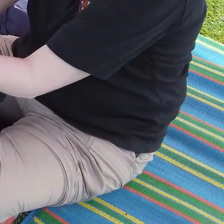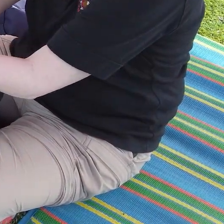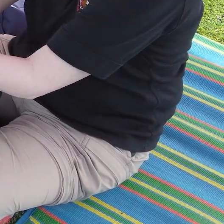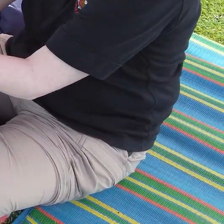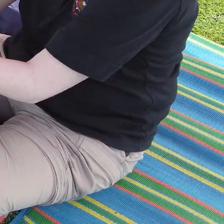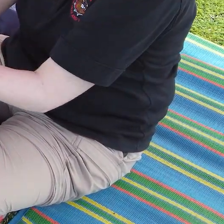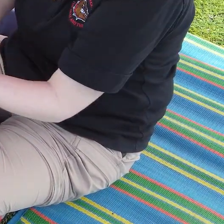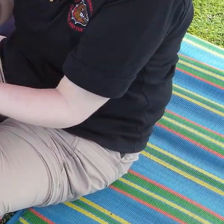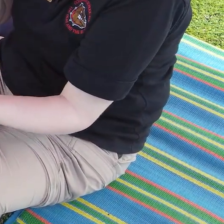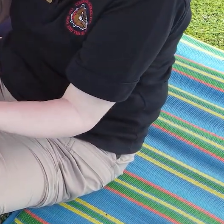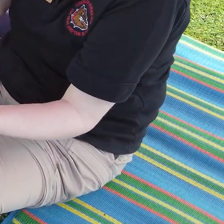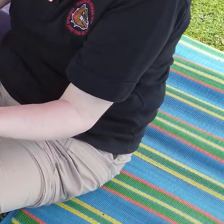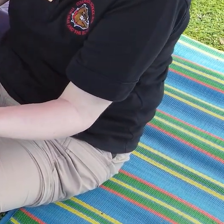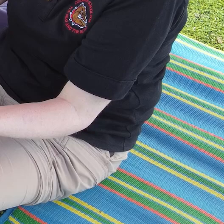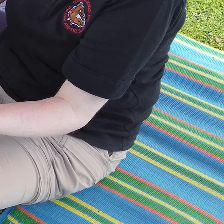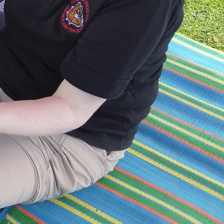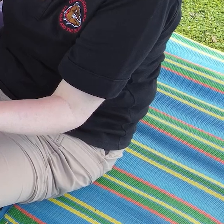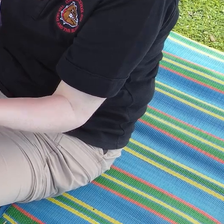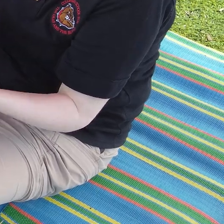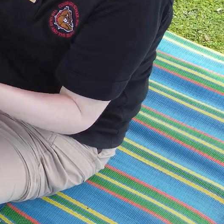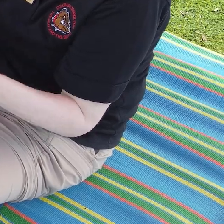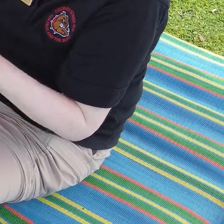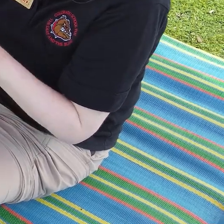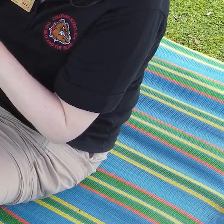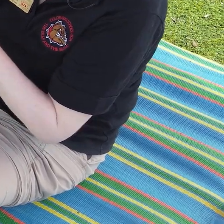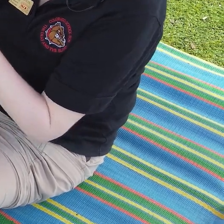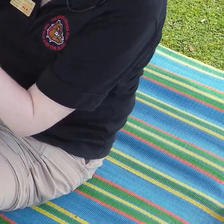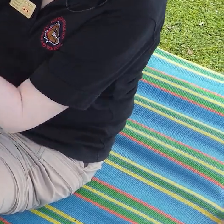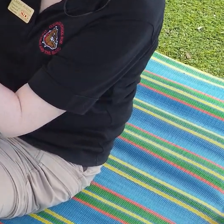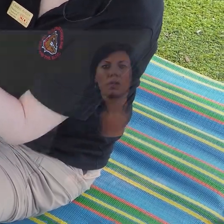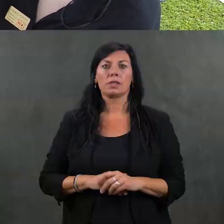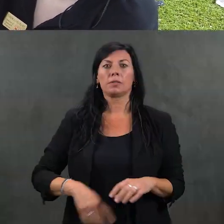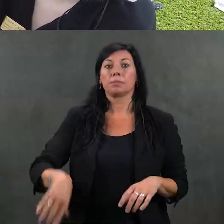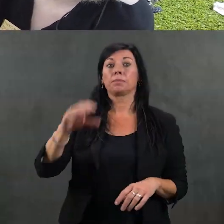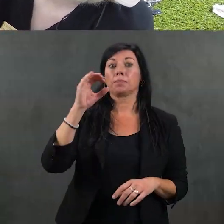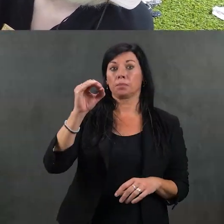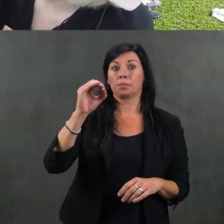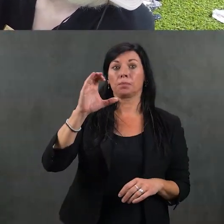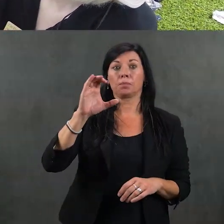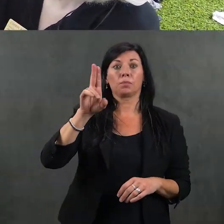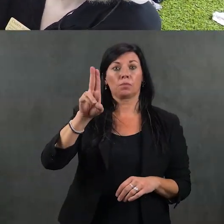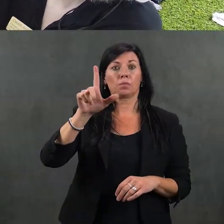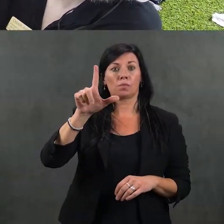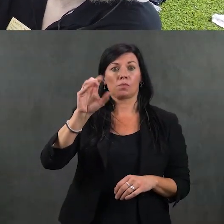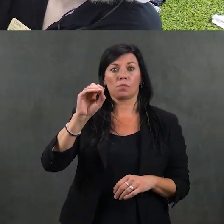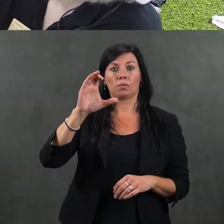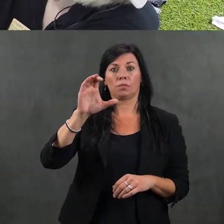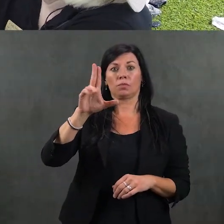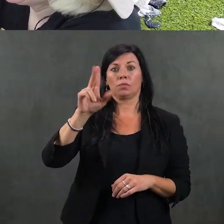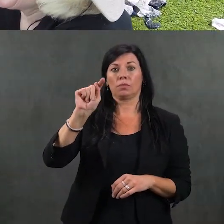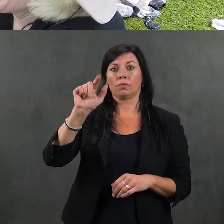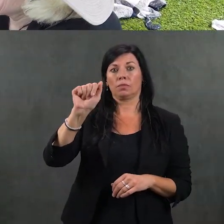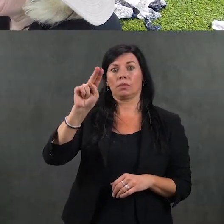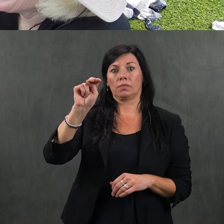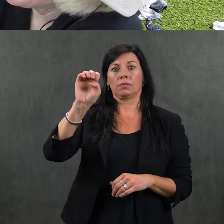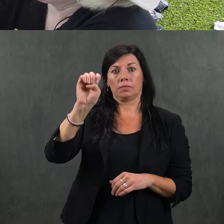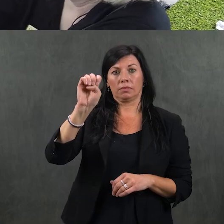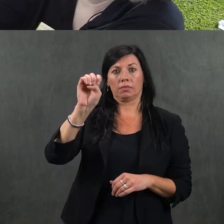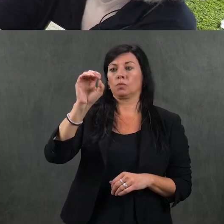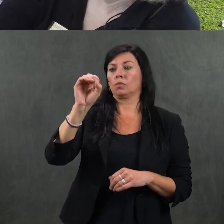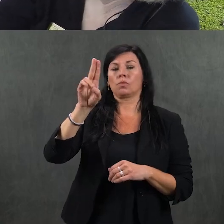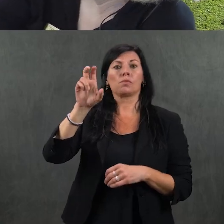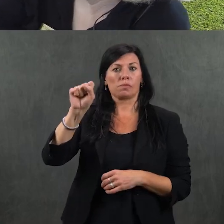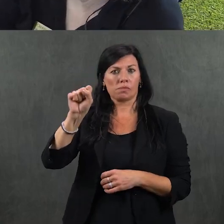back. Title: Cheryl Austin, CSDB Outreach Director. Cheryl sits in front of a gray background. I have low vision, and it's a result